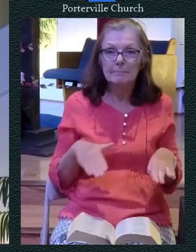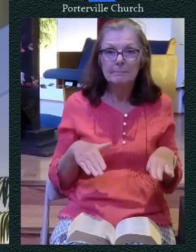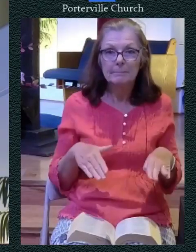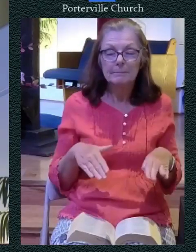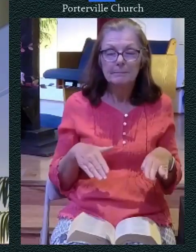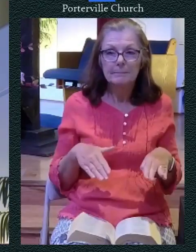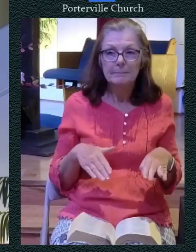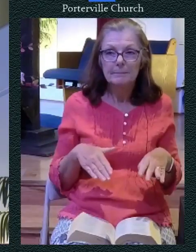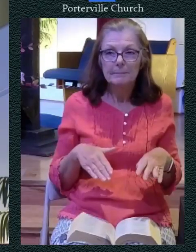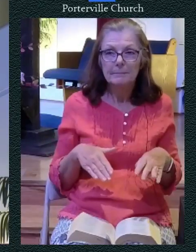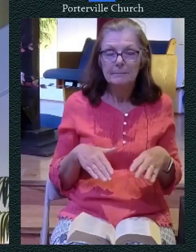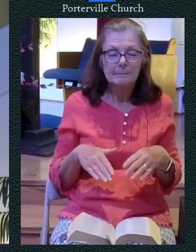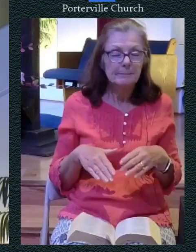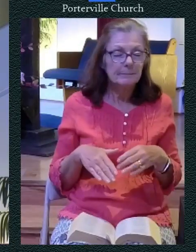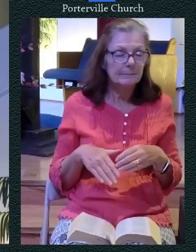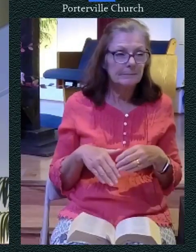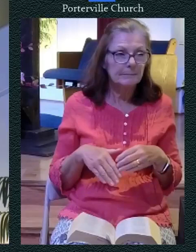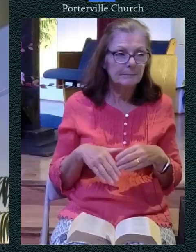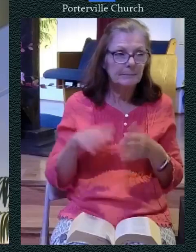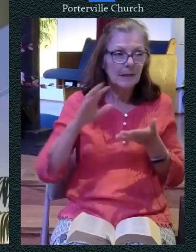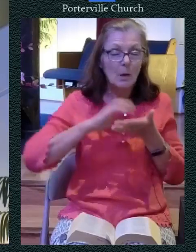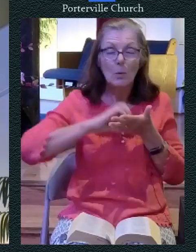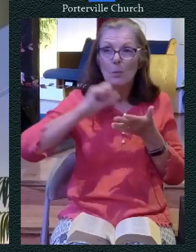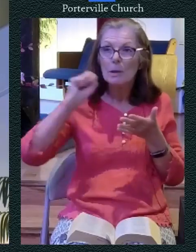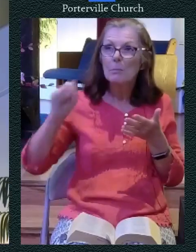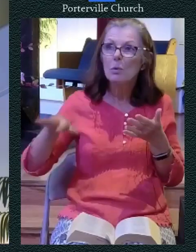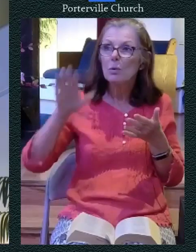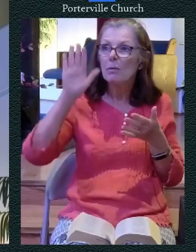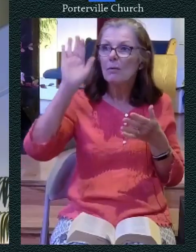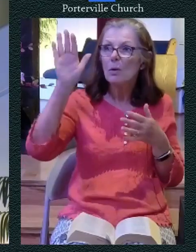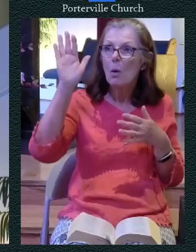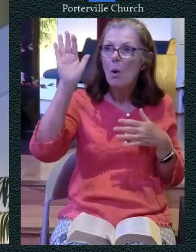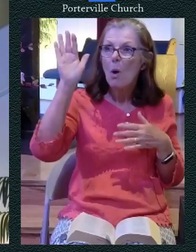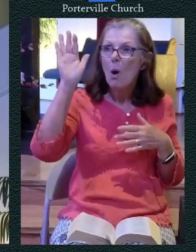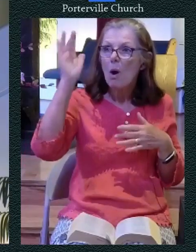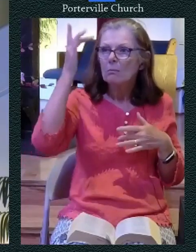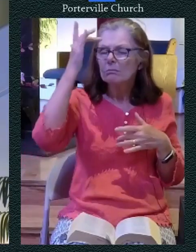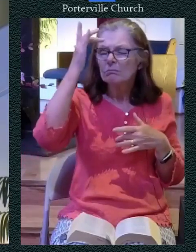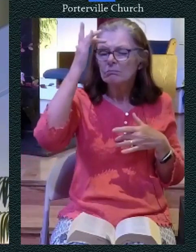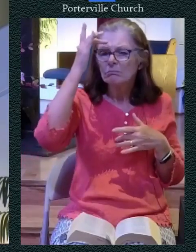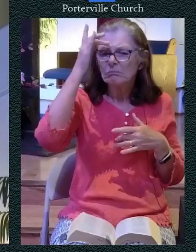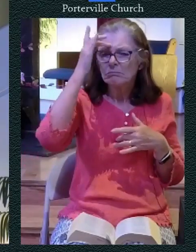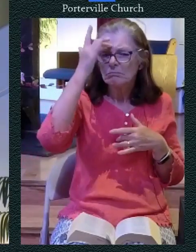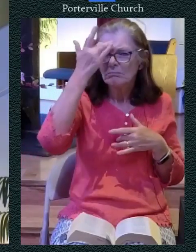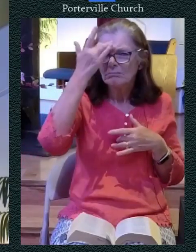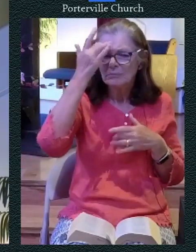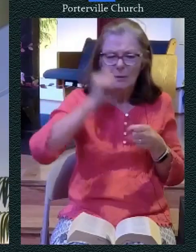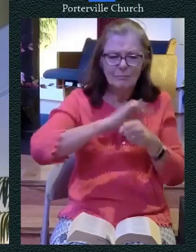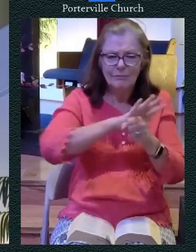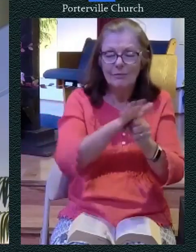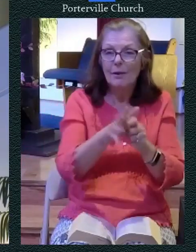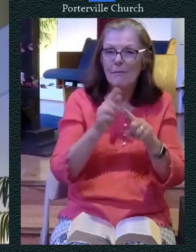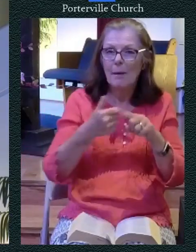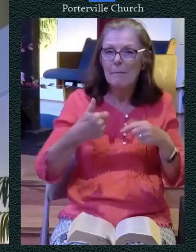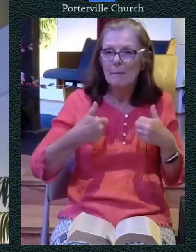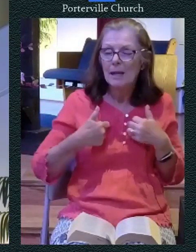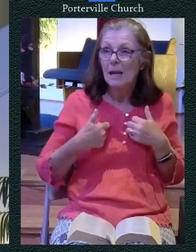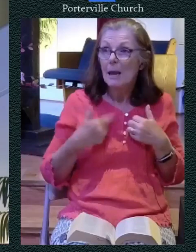Remove your plague from me. Because of the opposition of your hand, I am